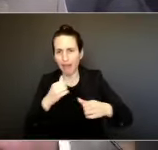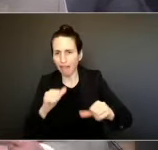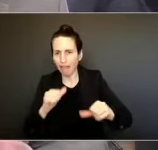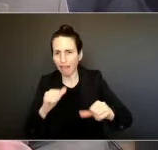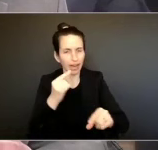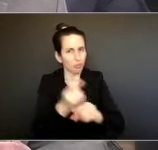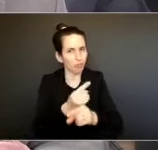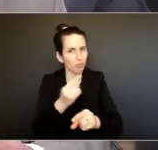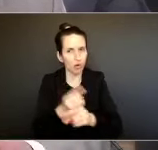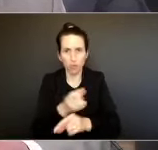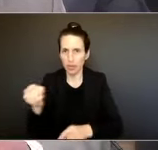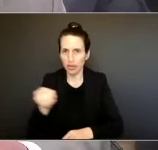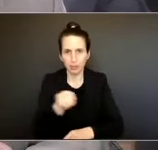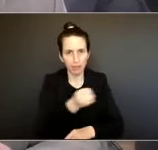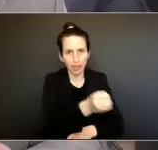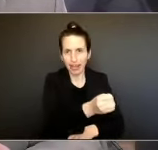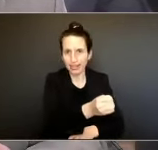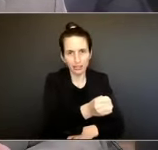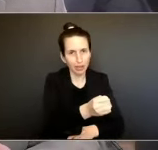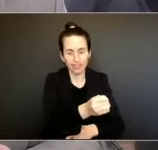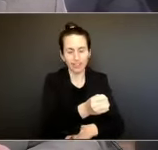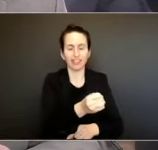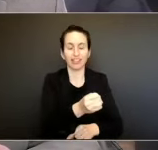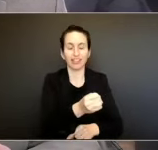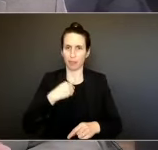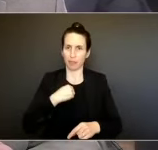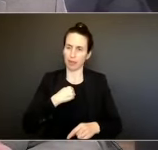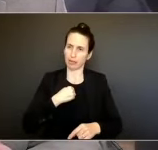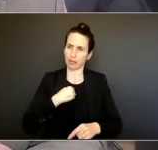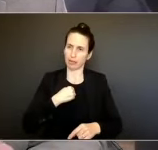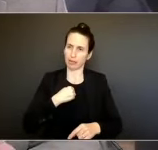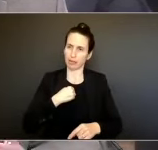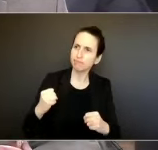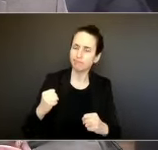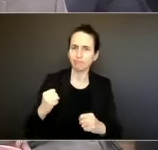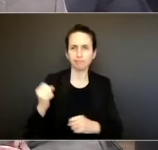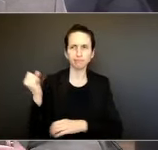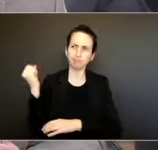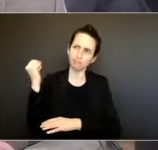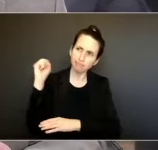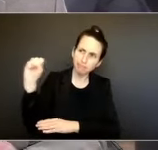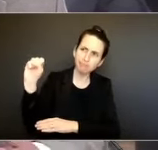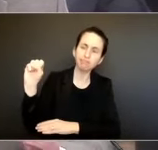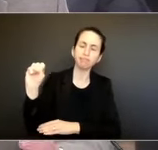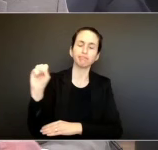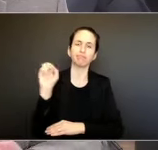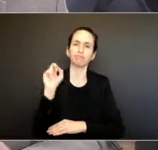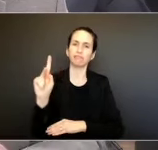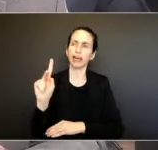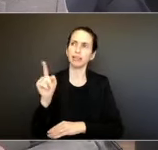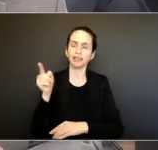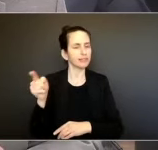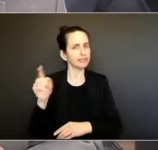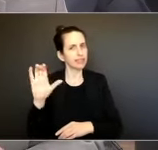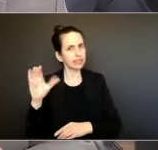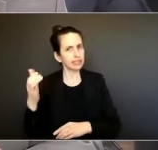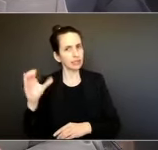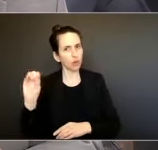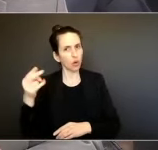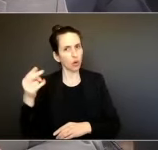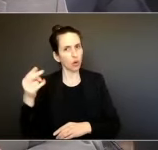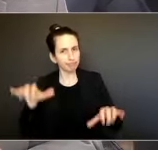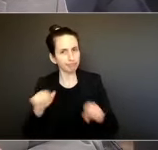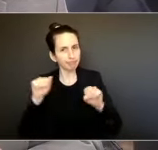is a pushback on the lack of action that we have seen, and I really hopefully that we at the legislature take these